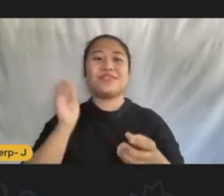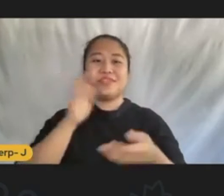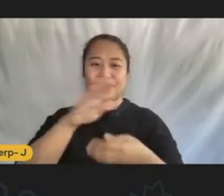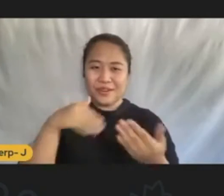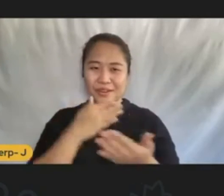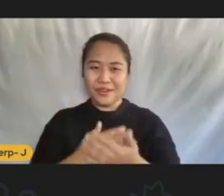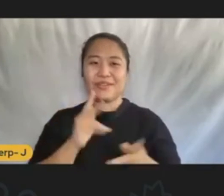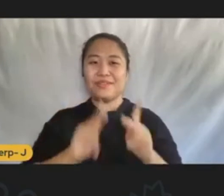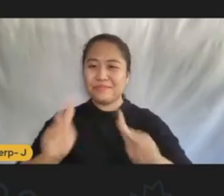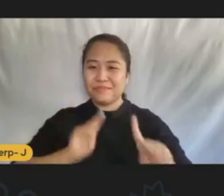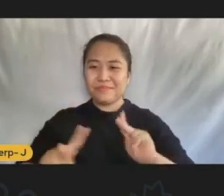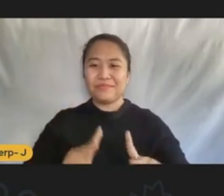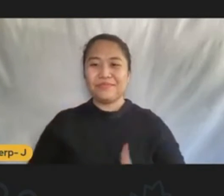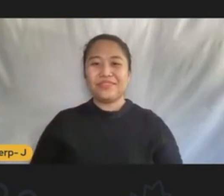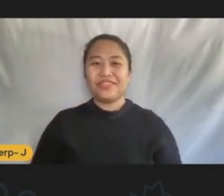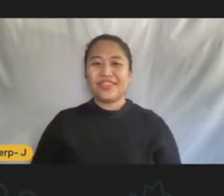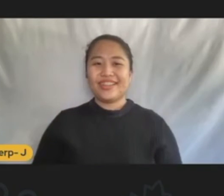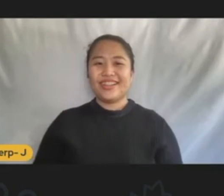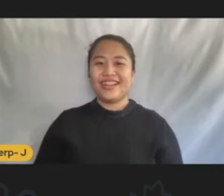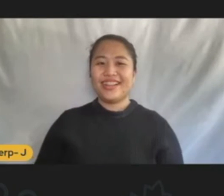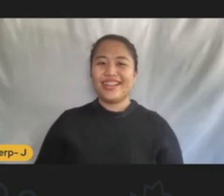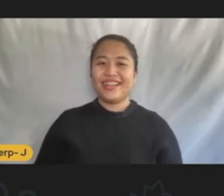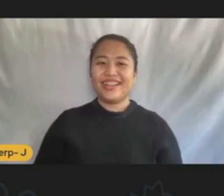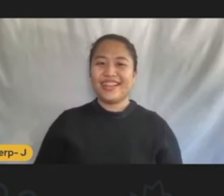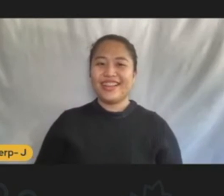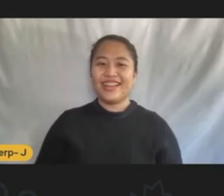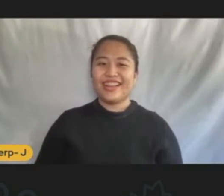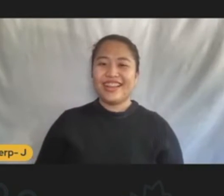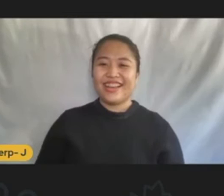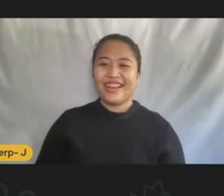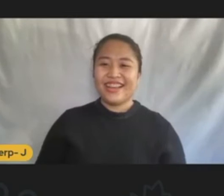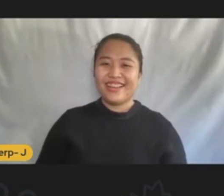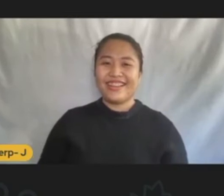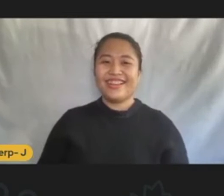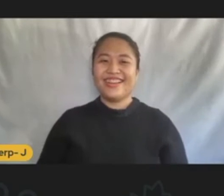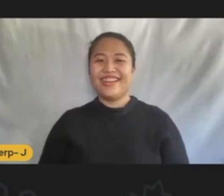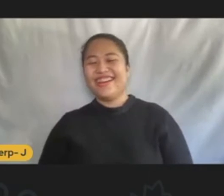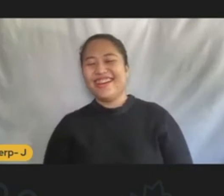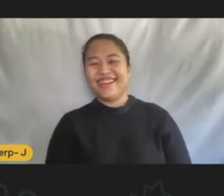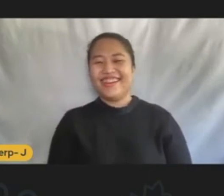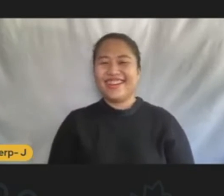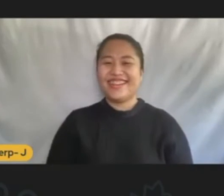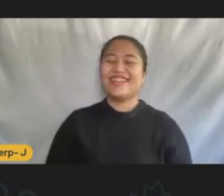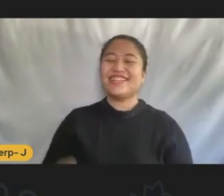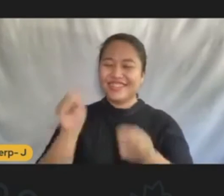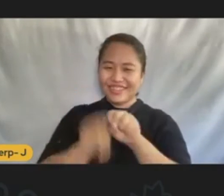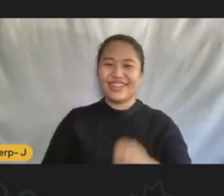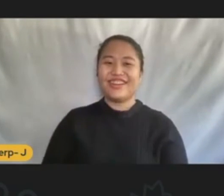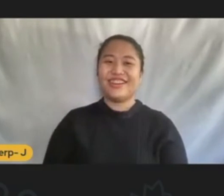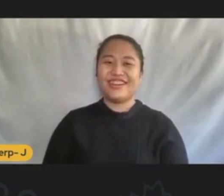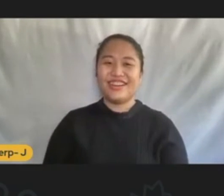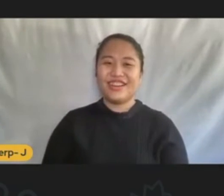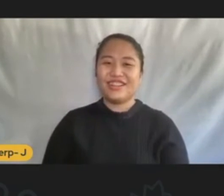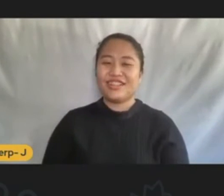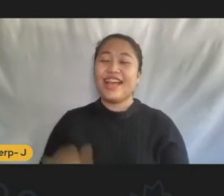a lot, huh? Oh, we sometimes do, but not a lot. Not a lot, yeah. So that's